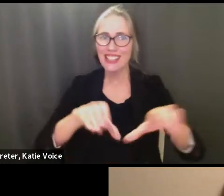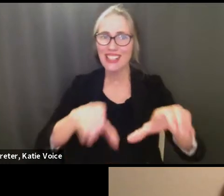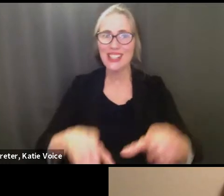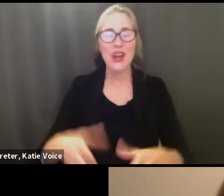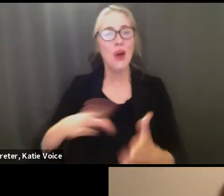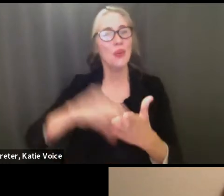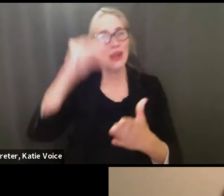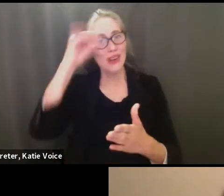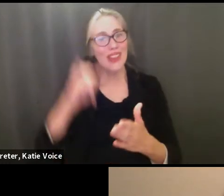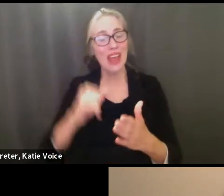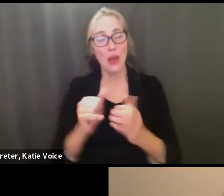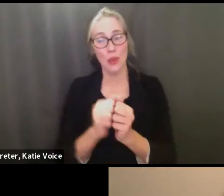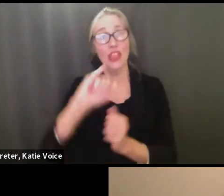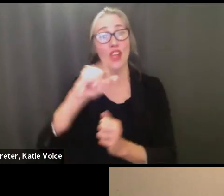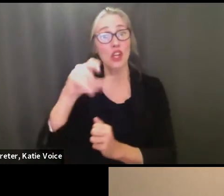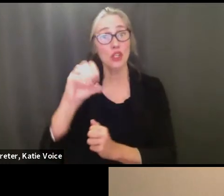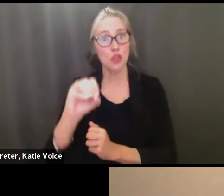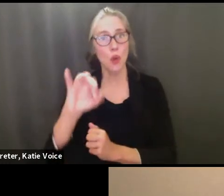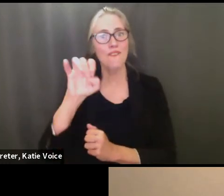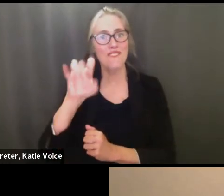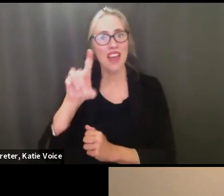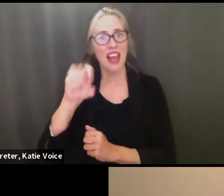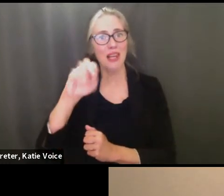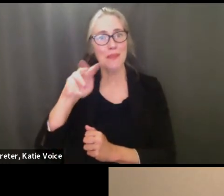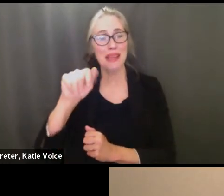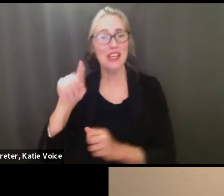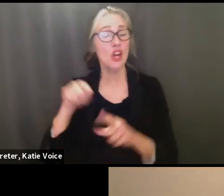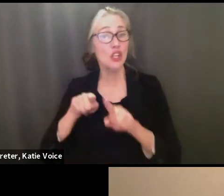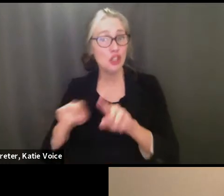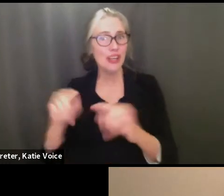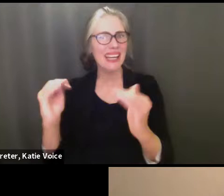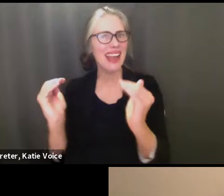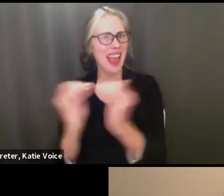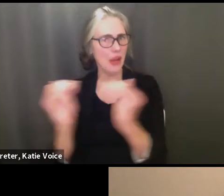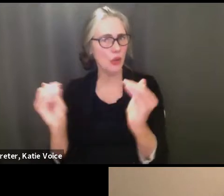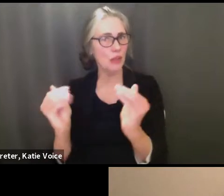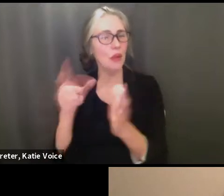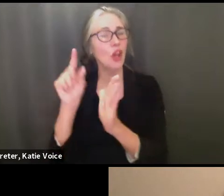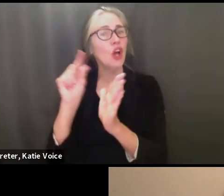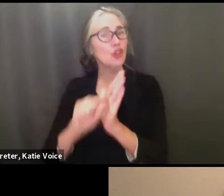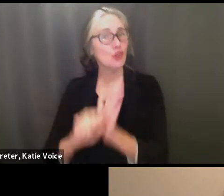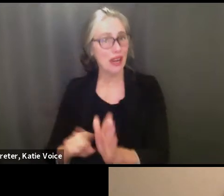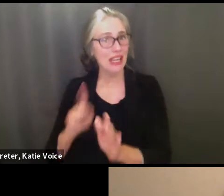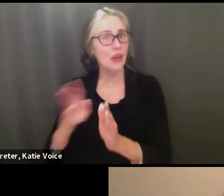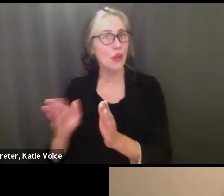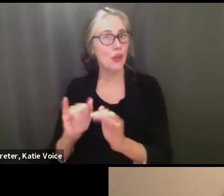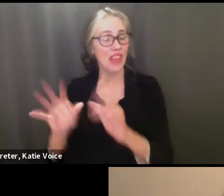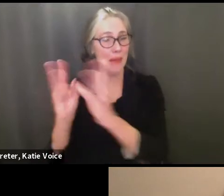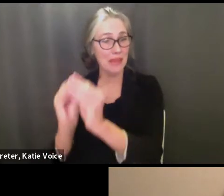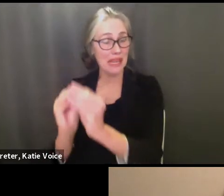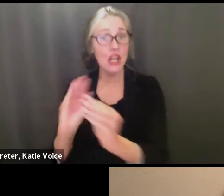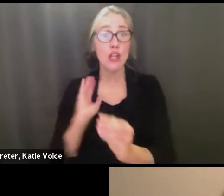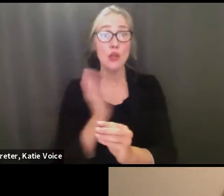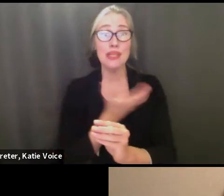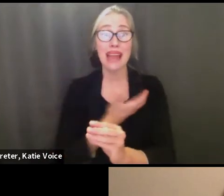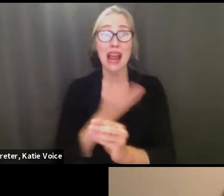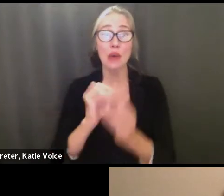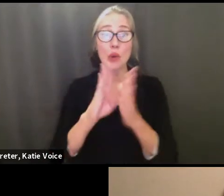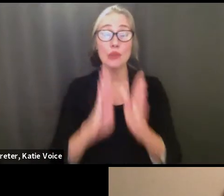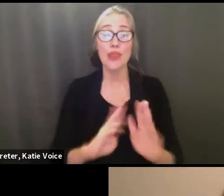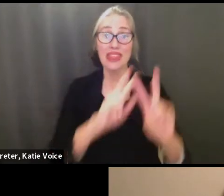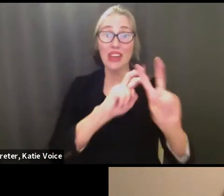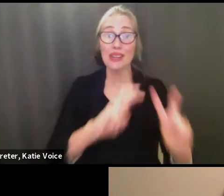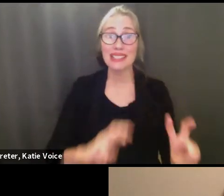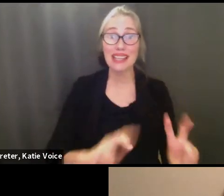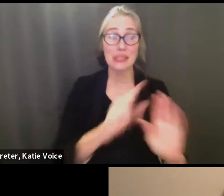Feldman about equitable grading in the board study session. So using data from our own students' assessments, even this